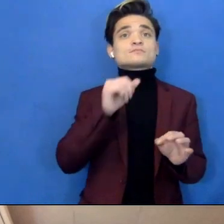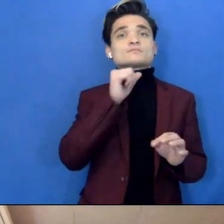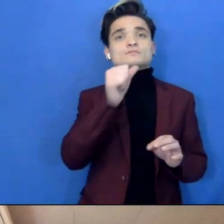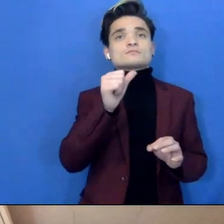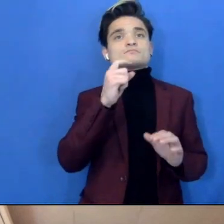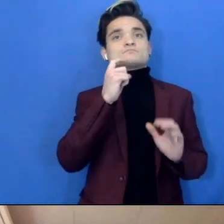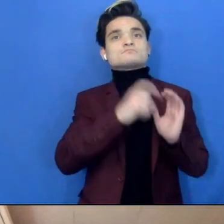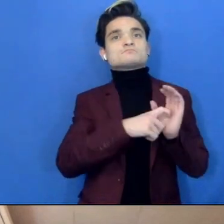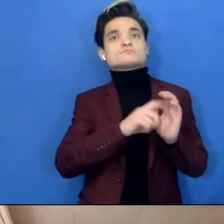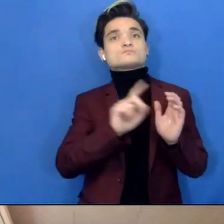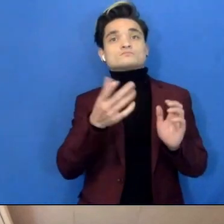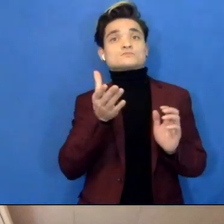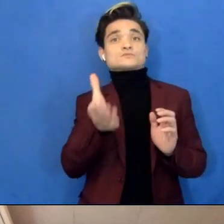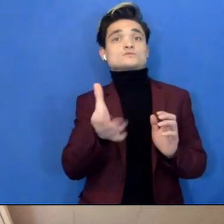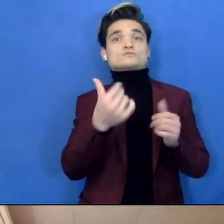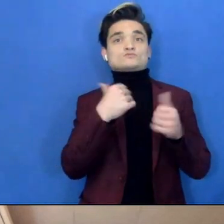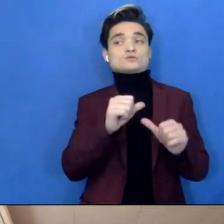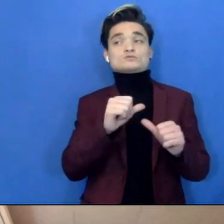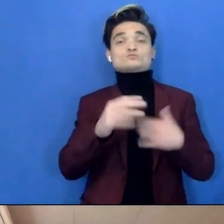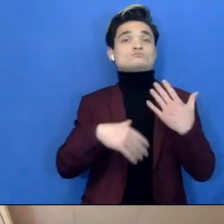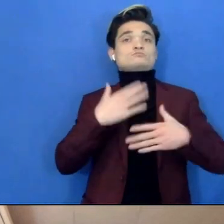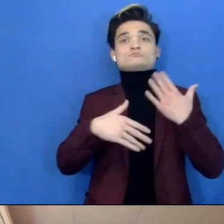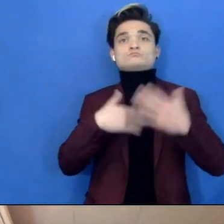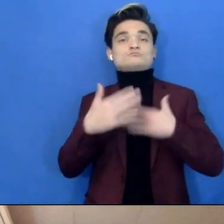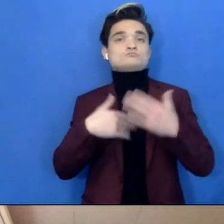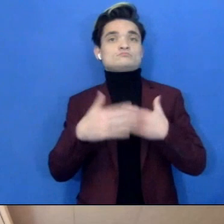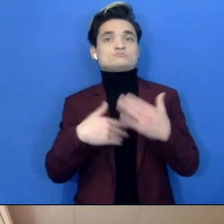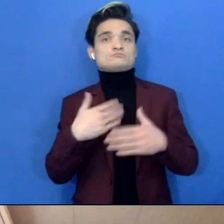survive. And then